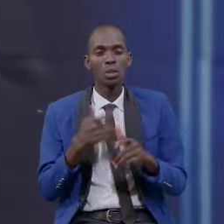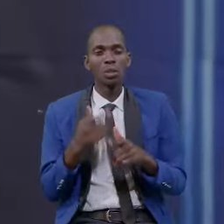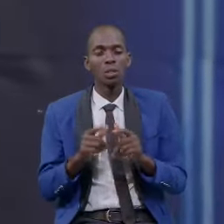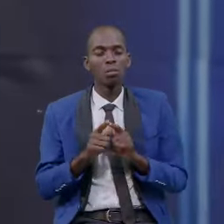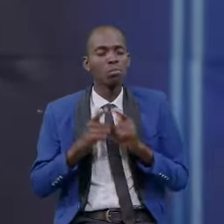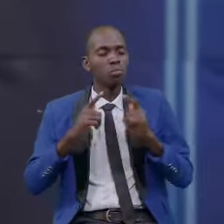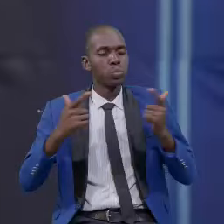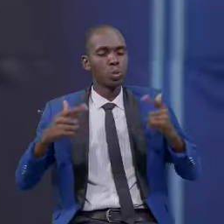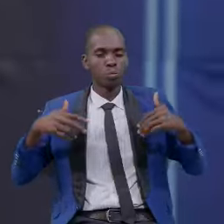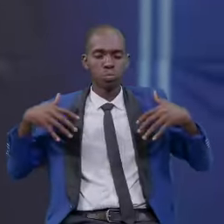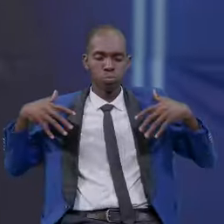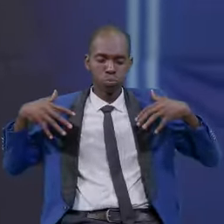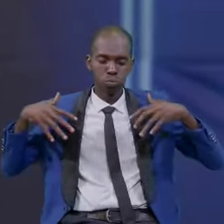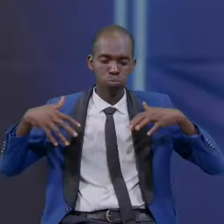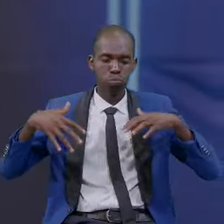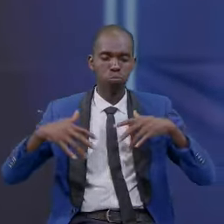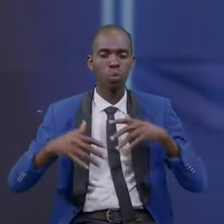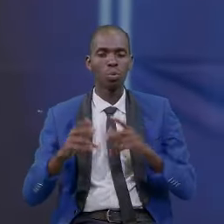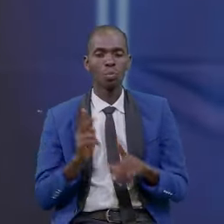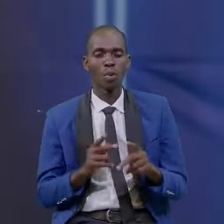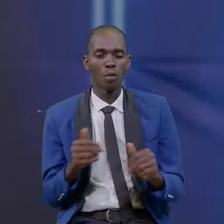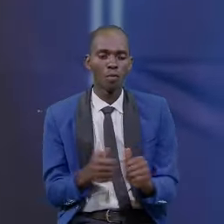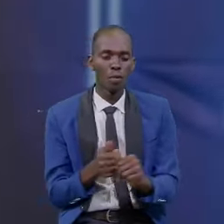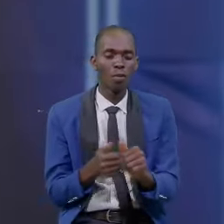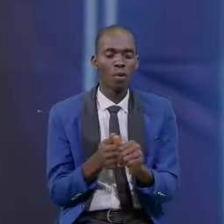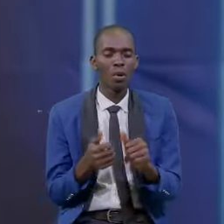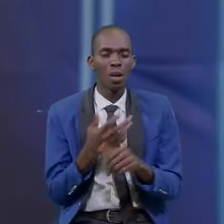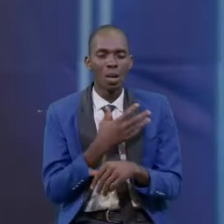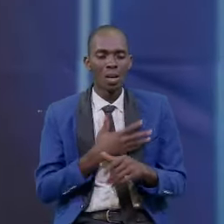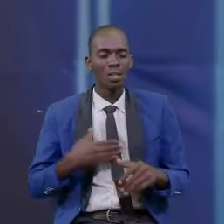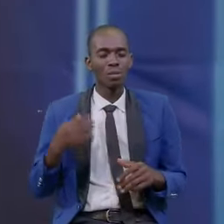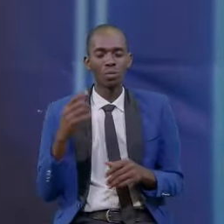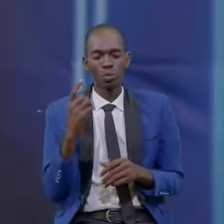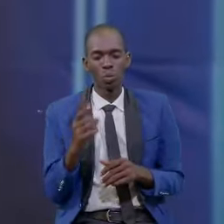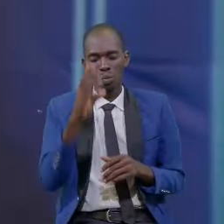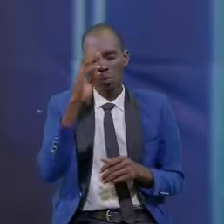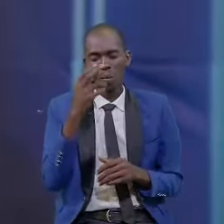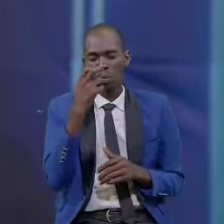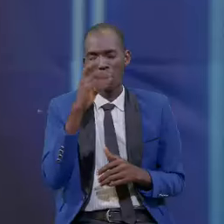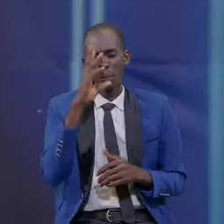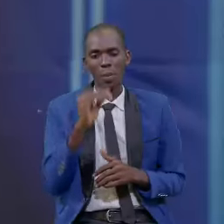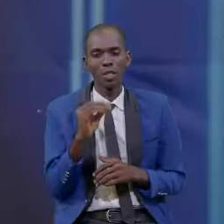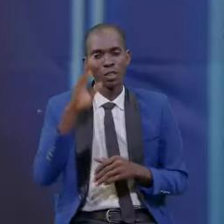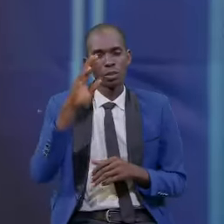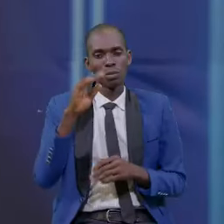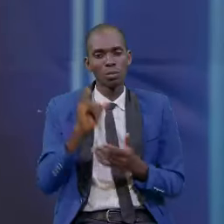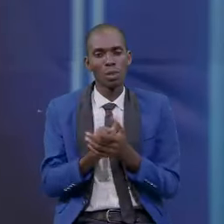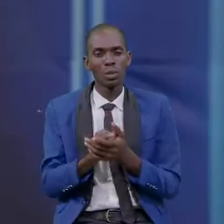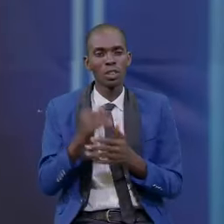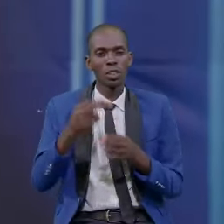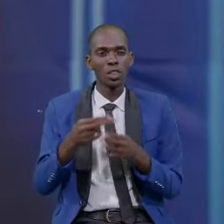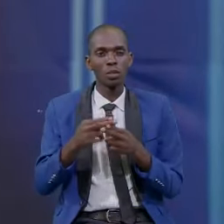people, blind Bartimaeus, the son of Timaeus, sat by